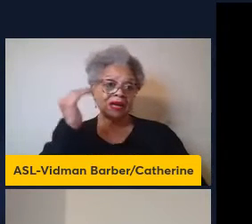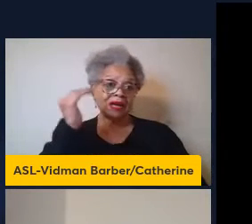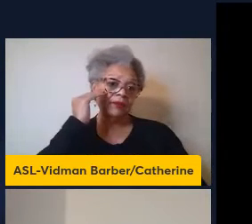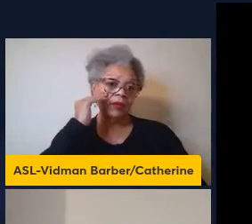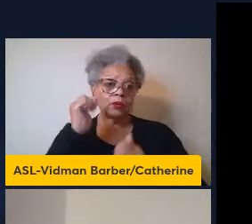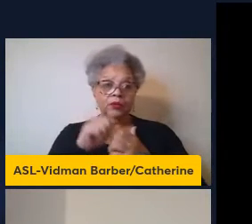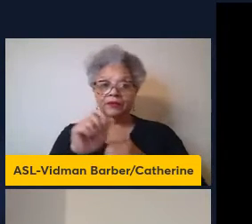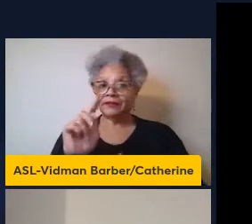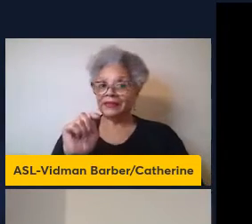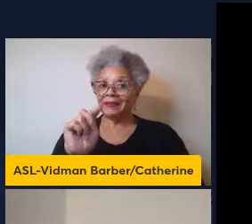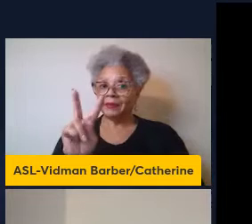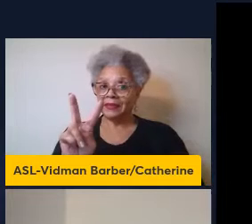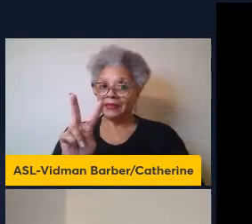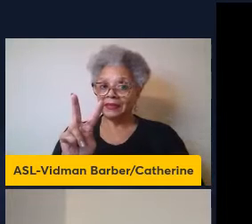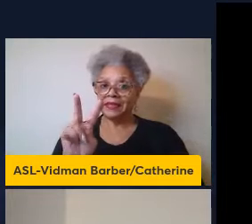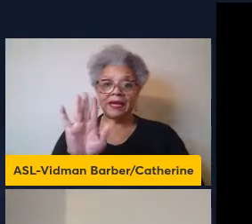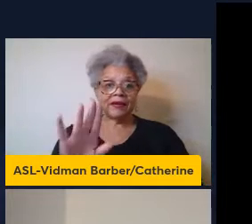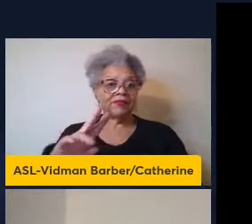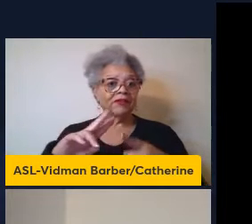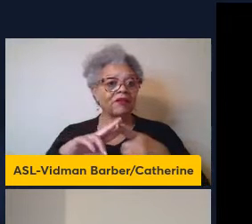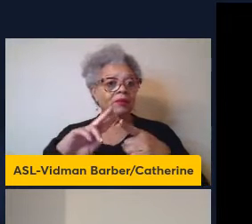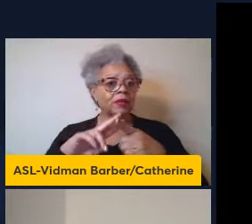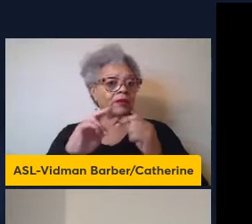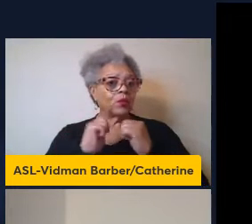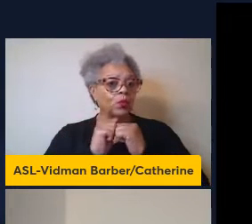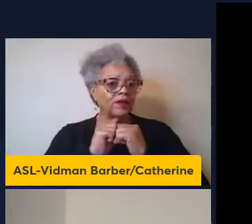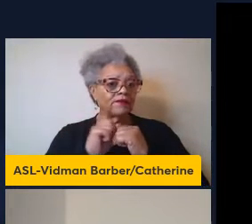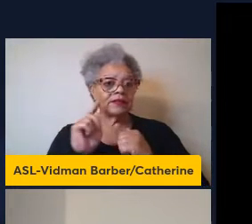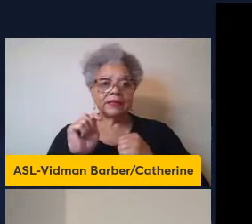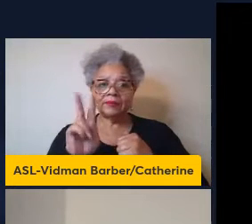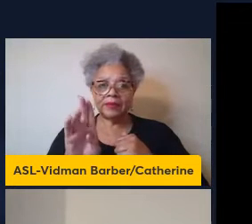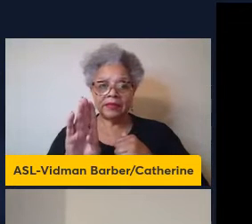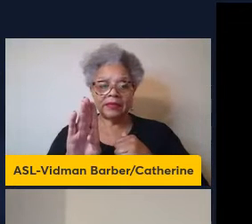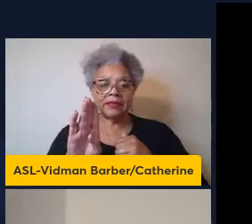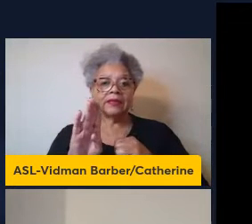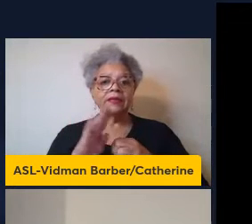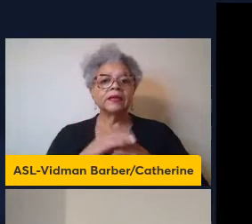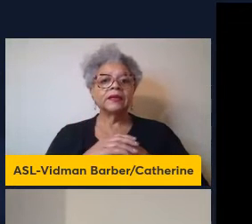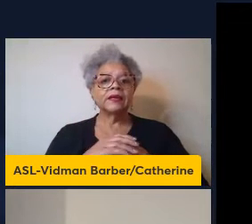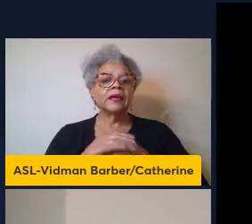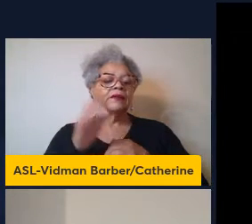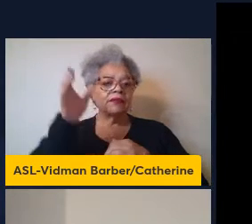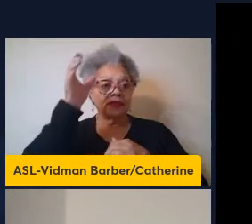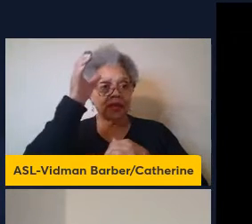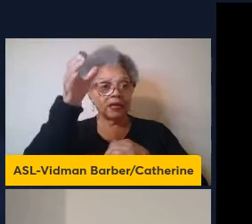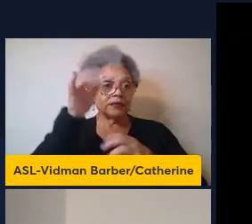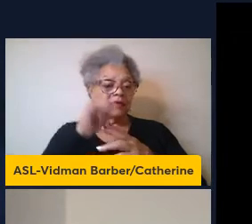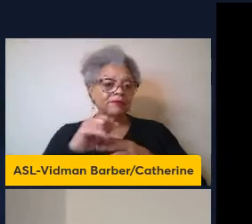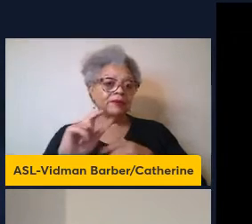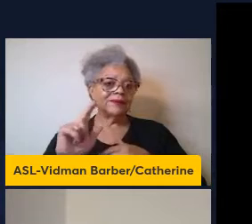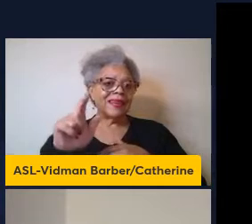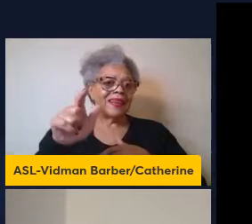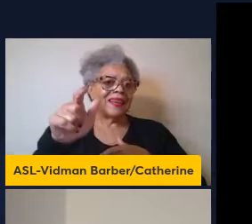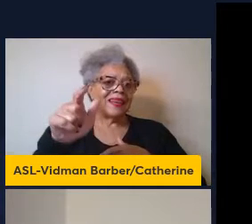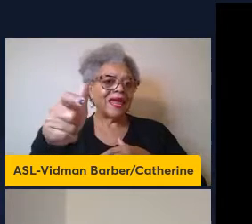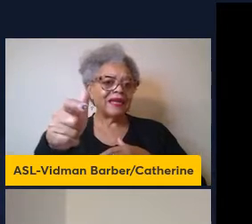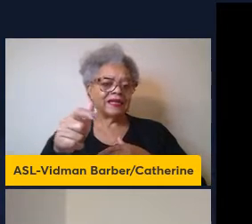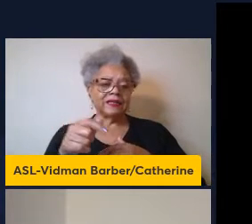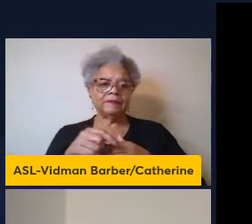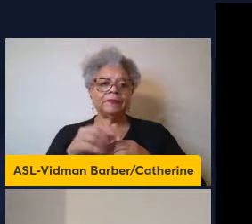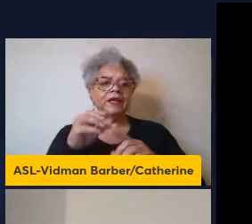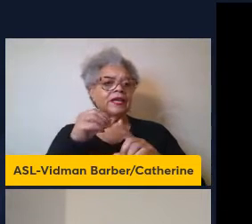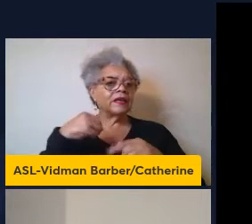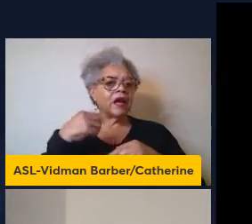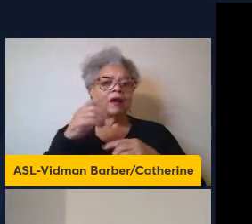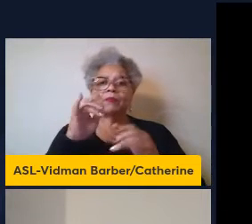terminology with TB, there's this concept of latent infection. So where an individual has been exposed, has